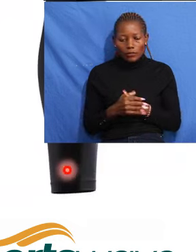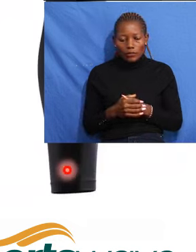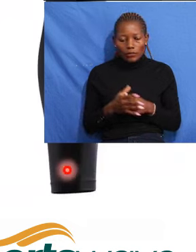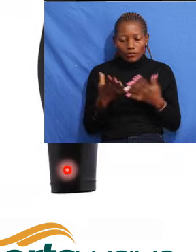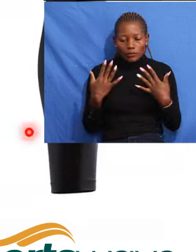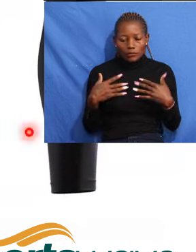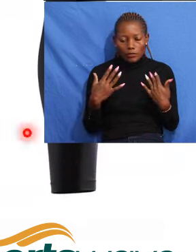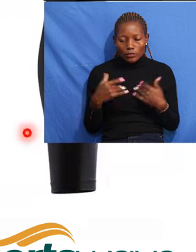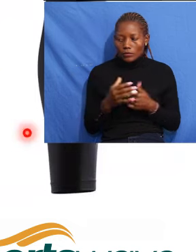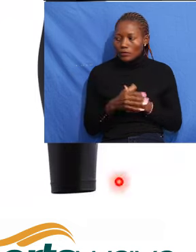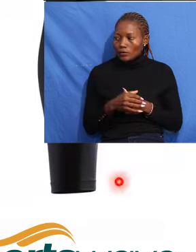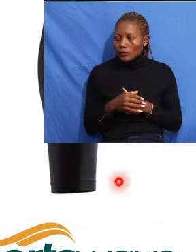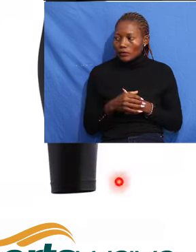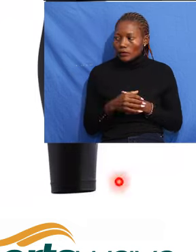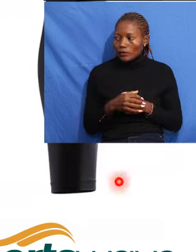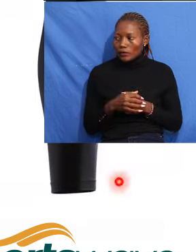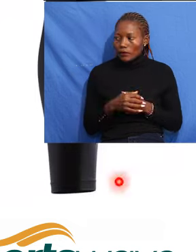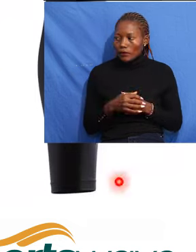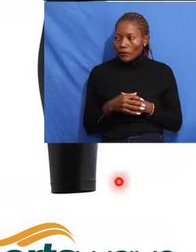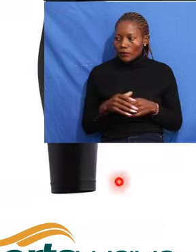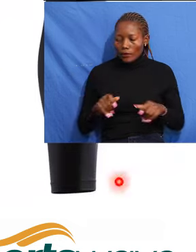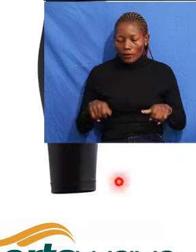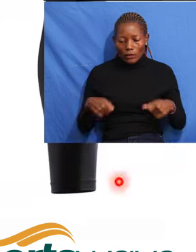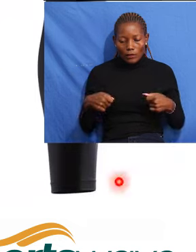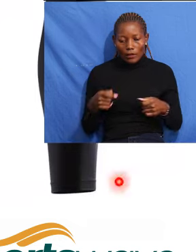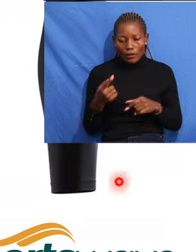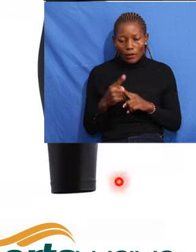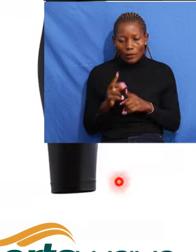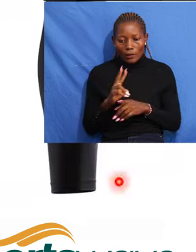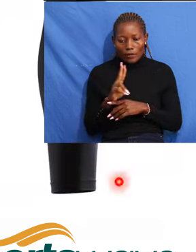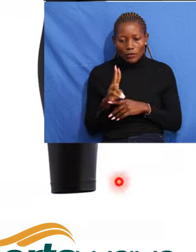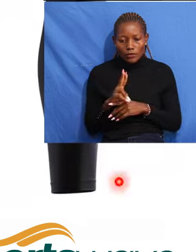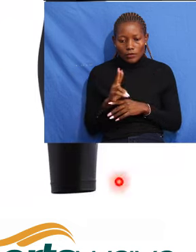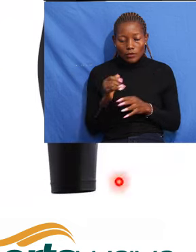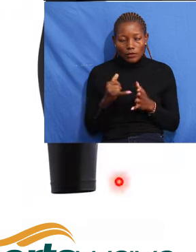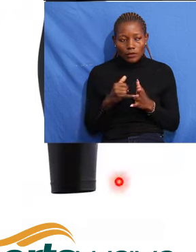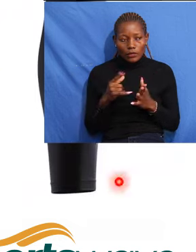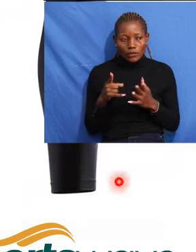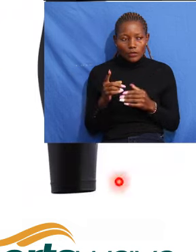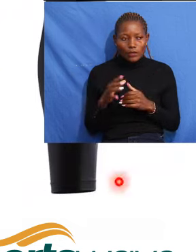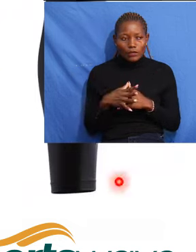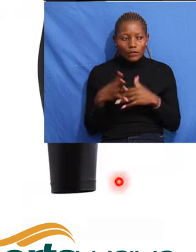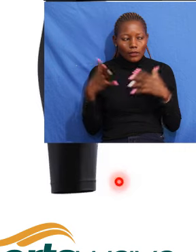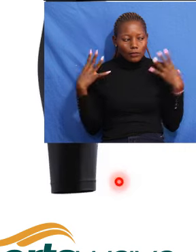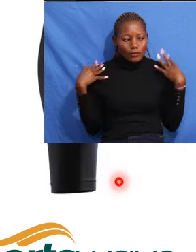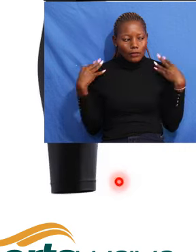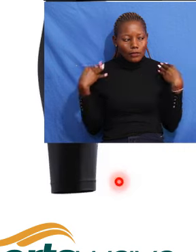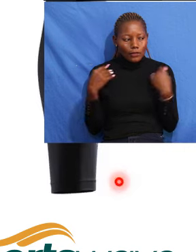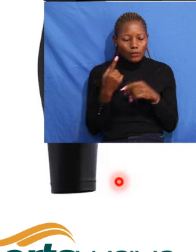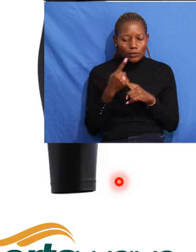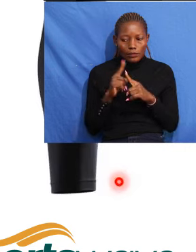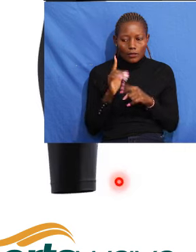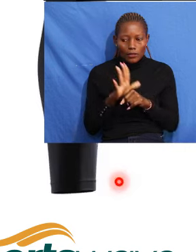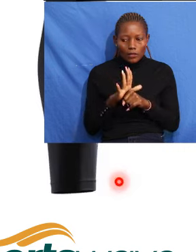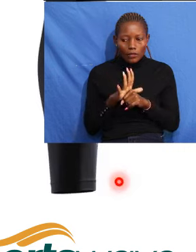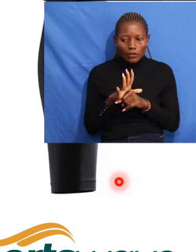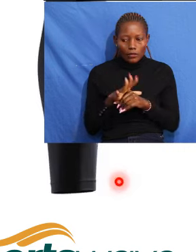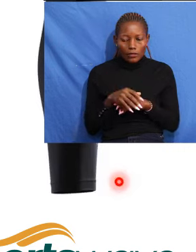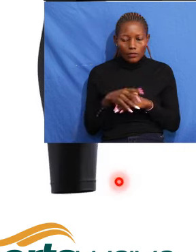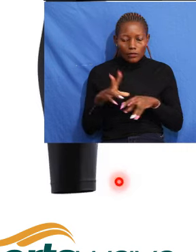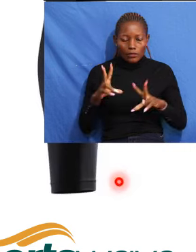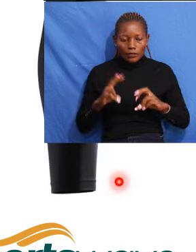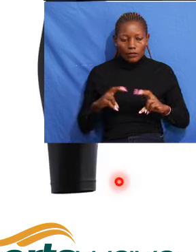People wear it, but they're not using it for the recovery purpose. But many studies